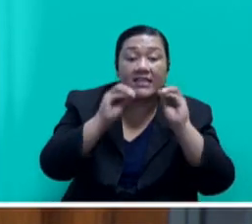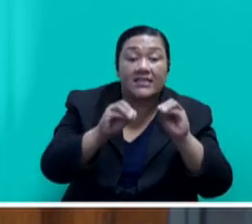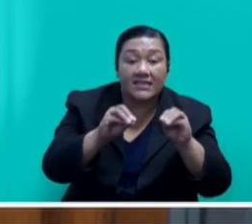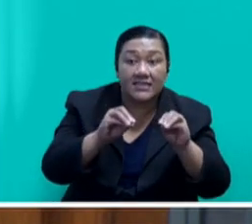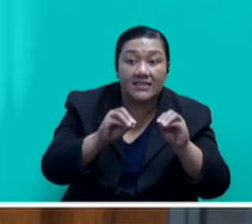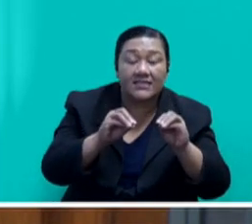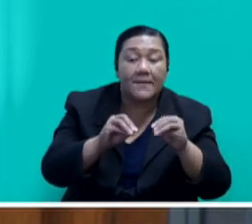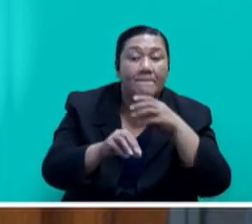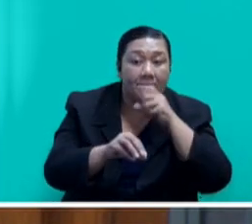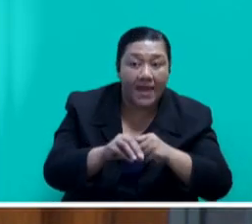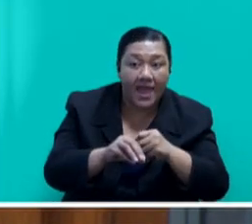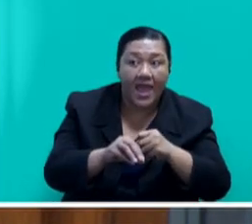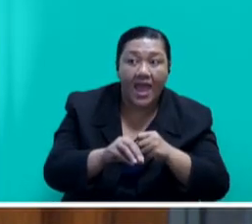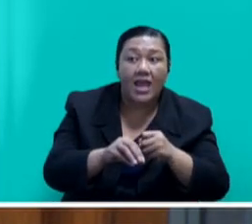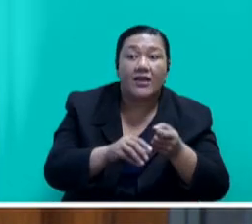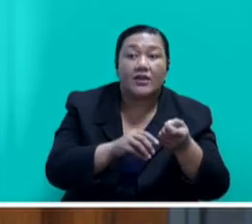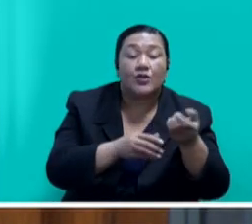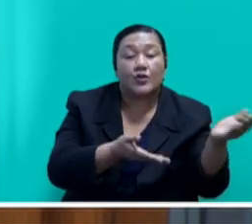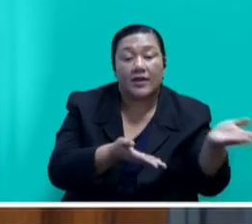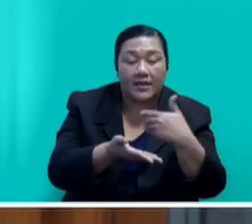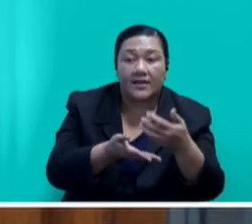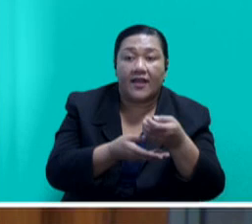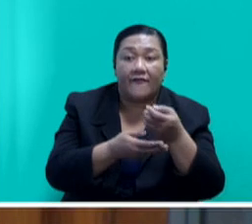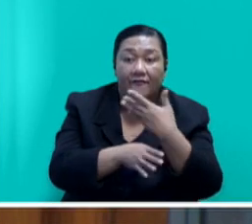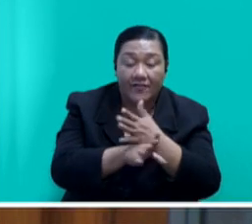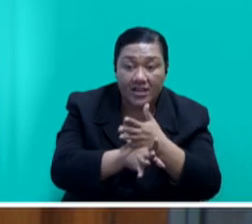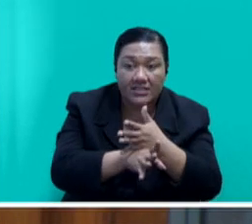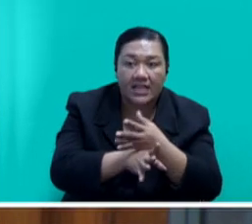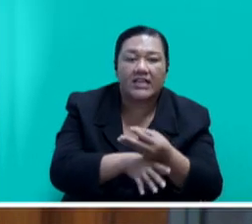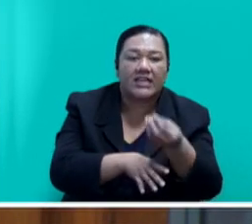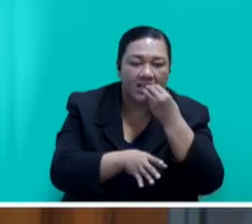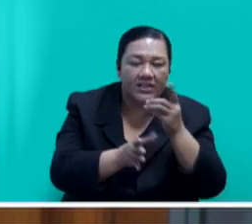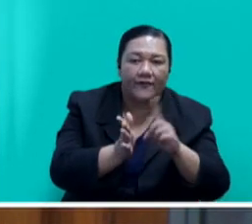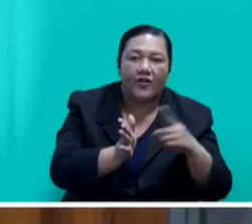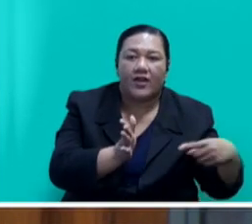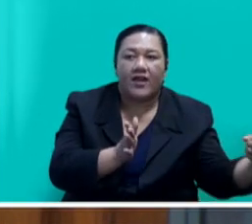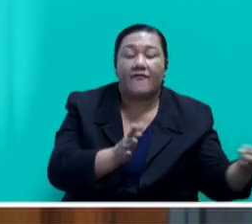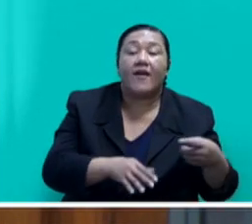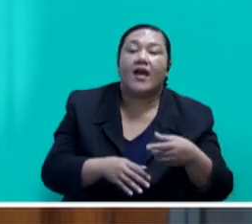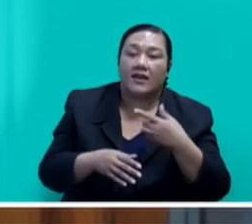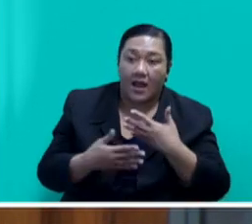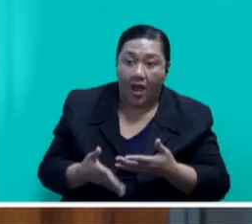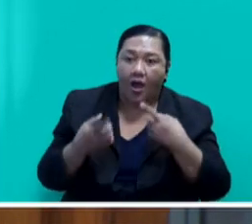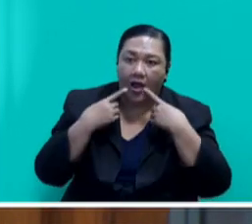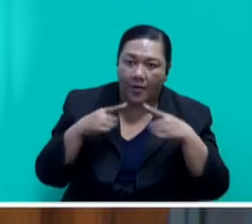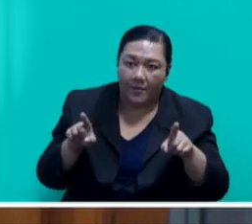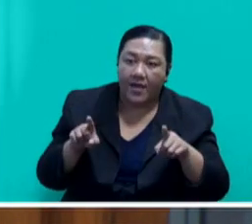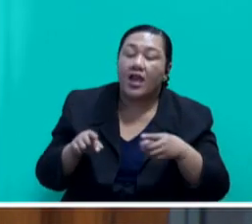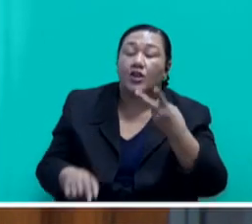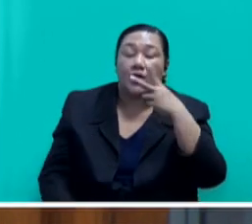Mr. Speaker, sir, I commend and support the 2023-2024 budget as present in this August House.